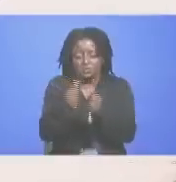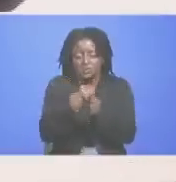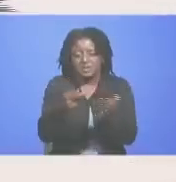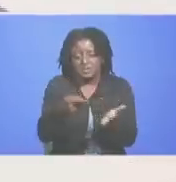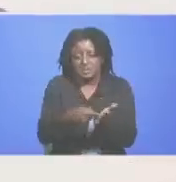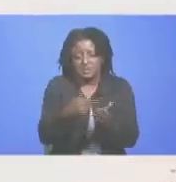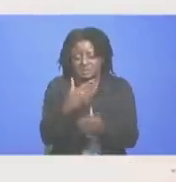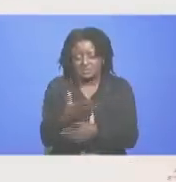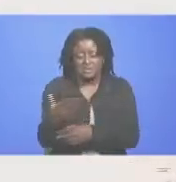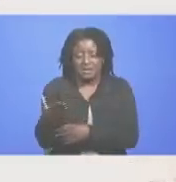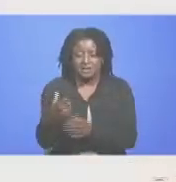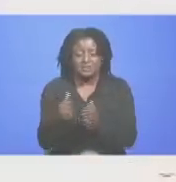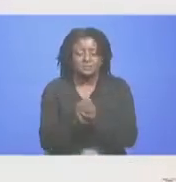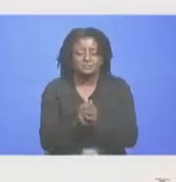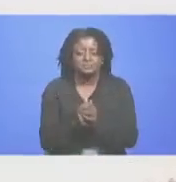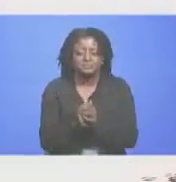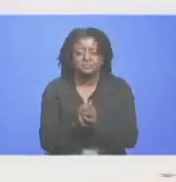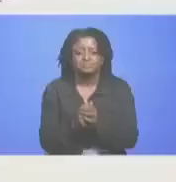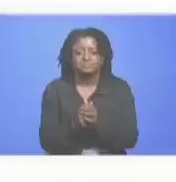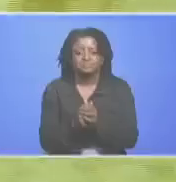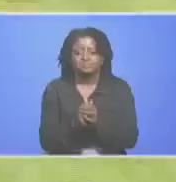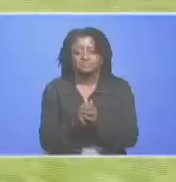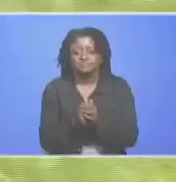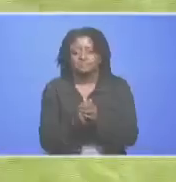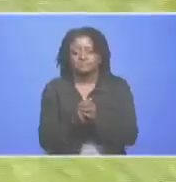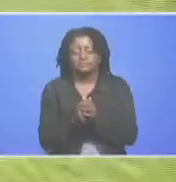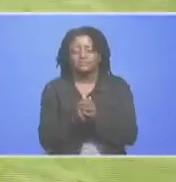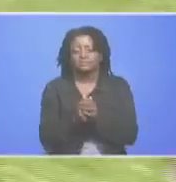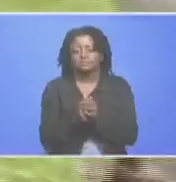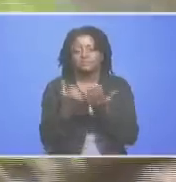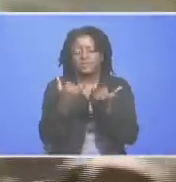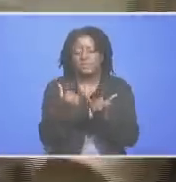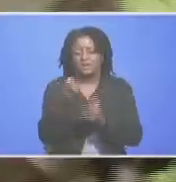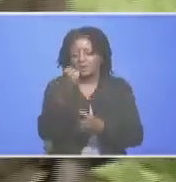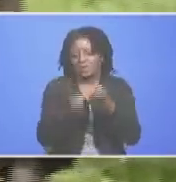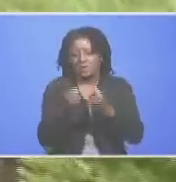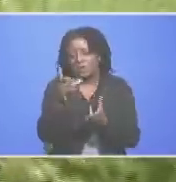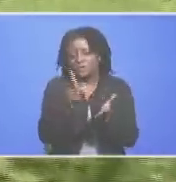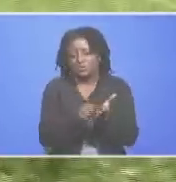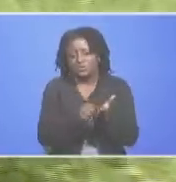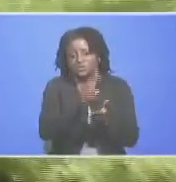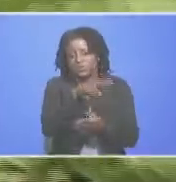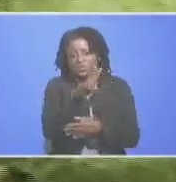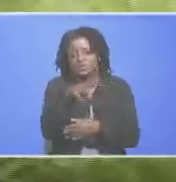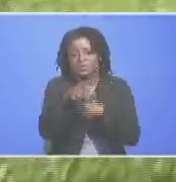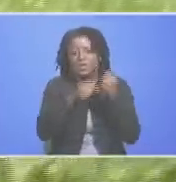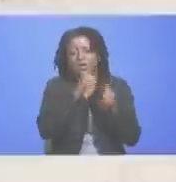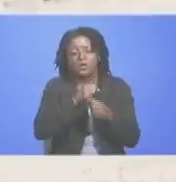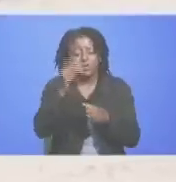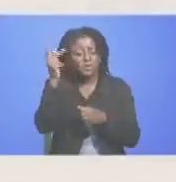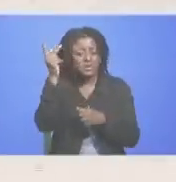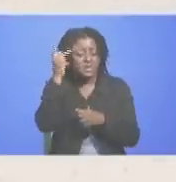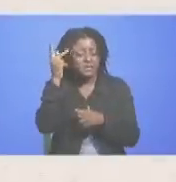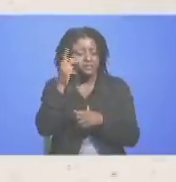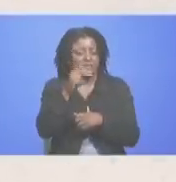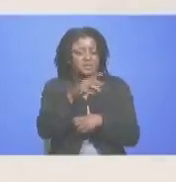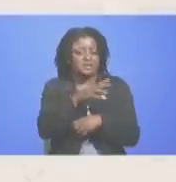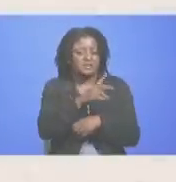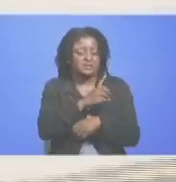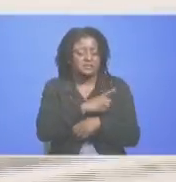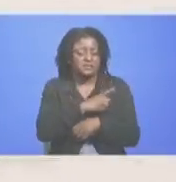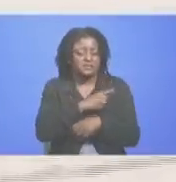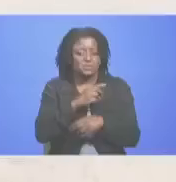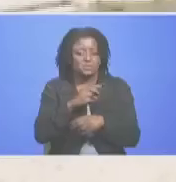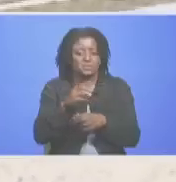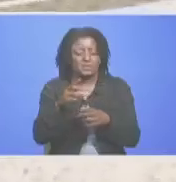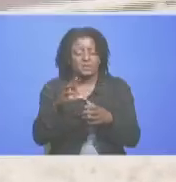News, I'm DeAndre Williamson. Now to news from the courts. 22-year-old Kelvin DeVoe of number 3 Wilson